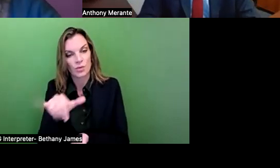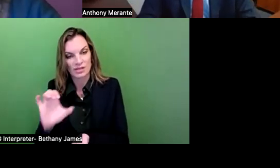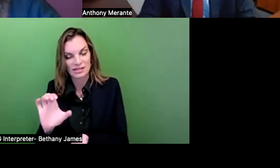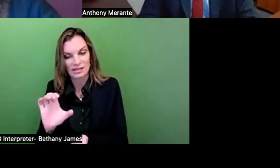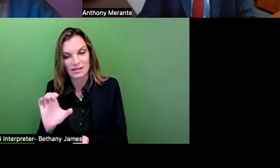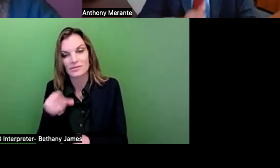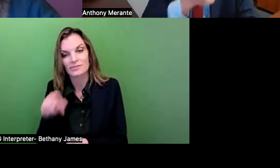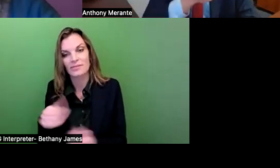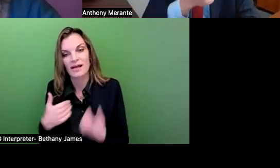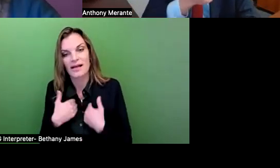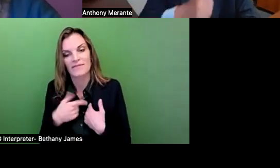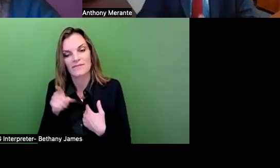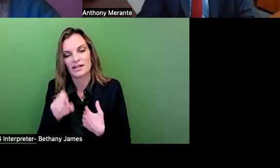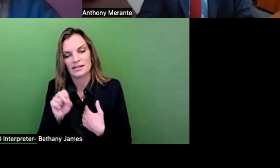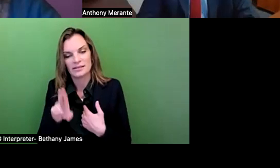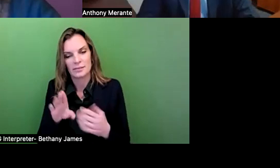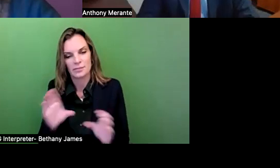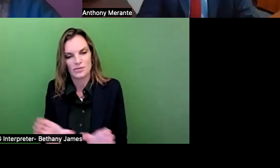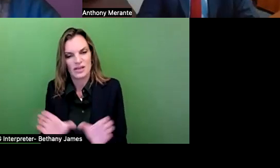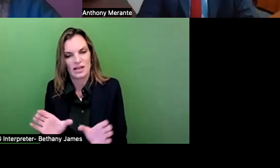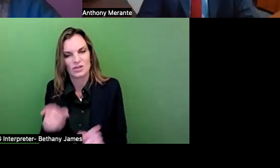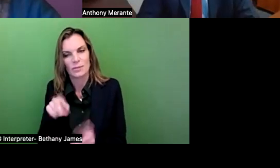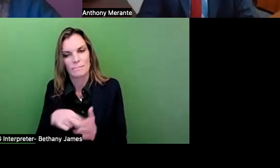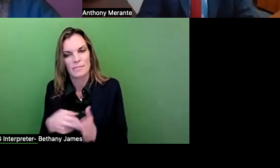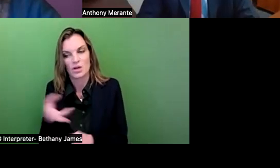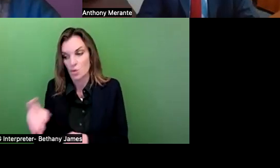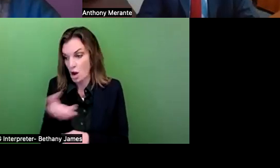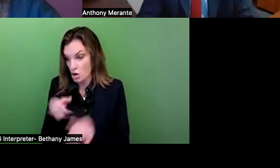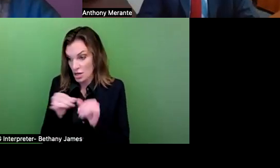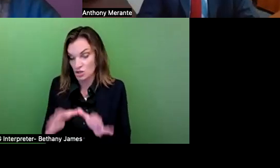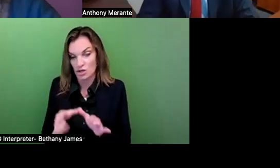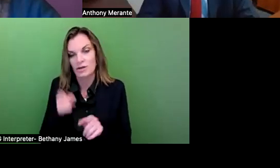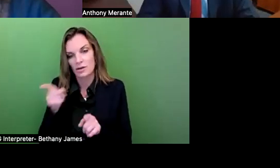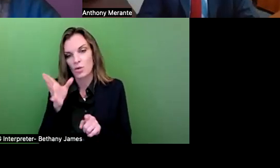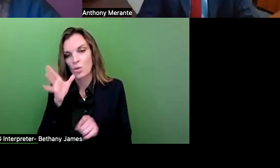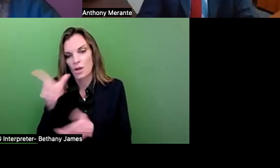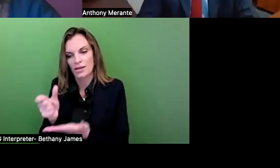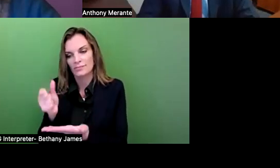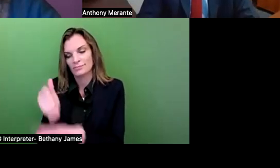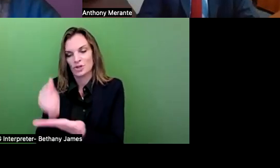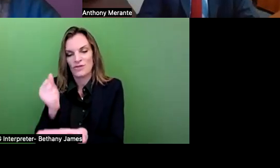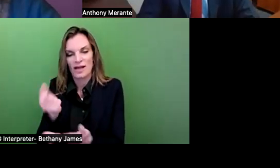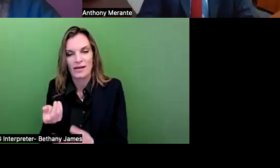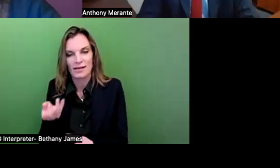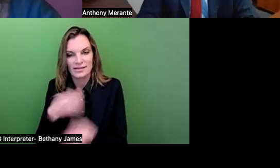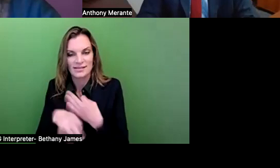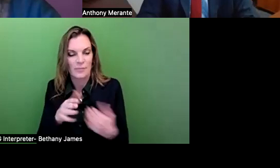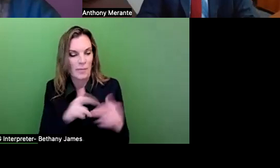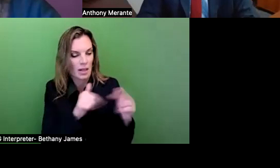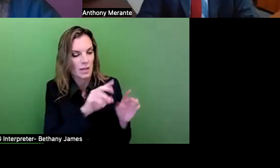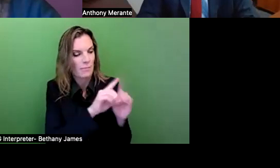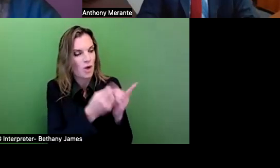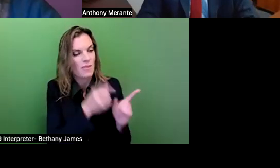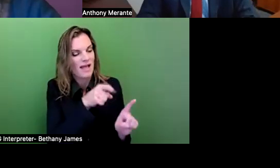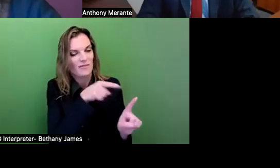call self-certification. You hire your own engineer, and they will certify, rather than have the building department have to go through all